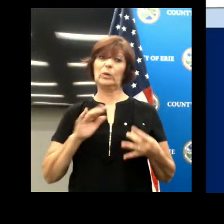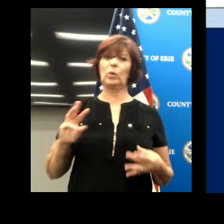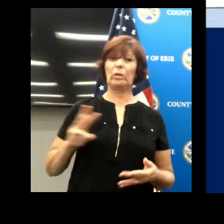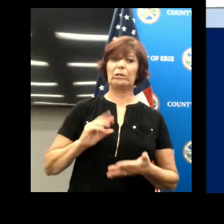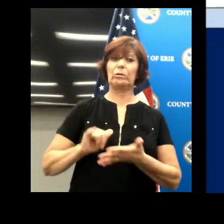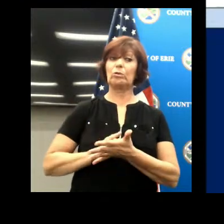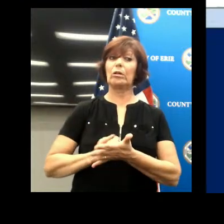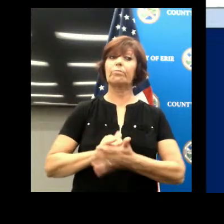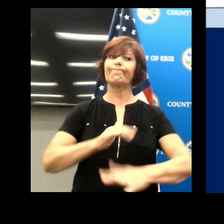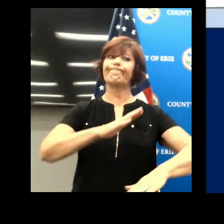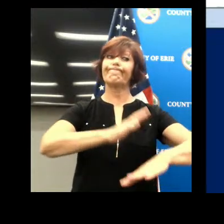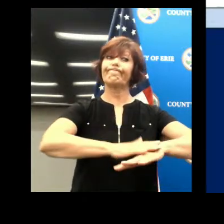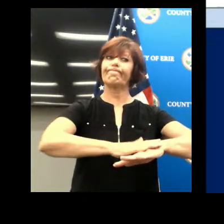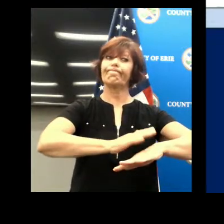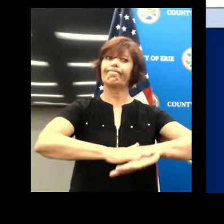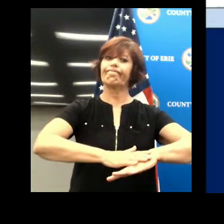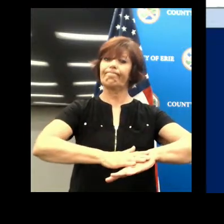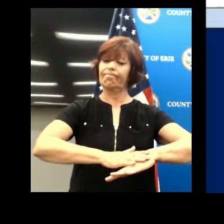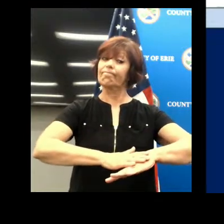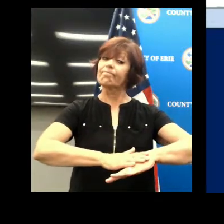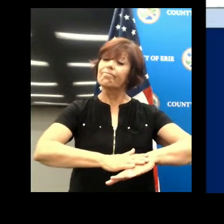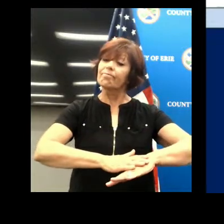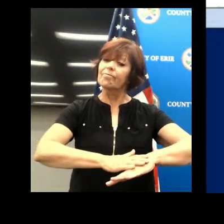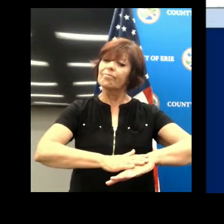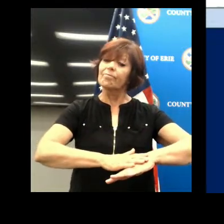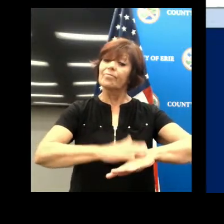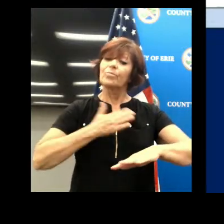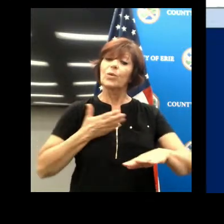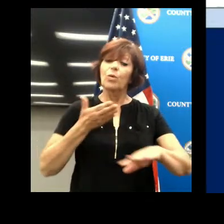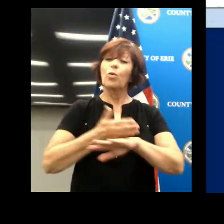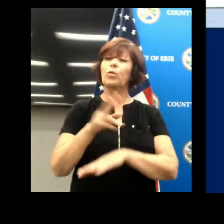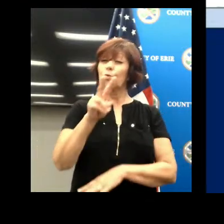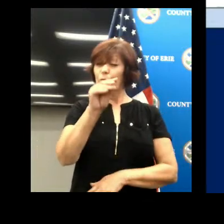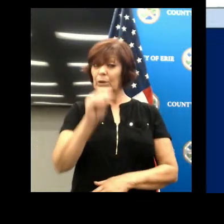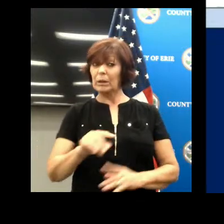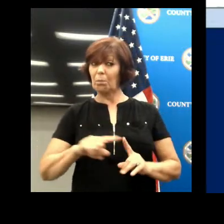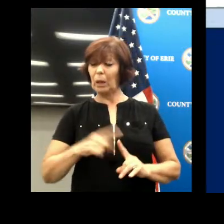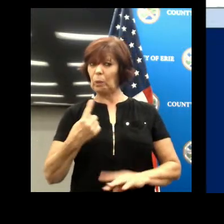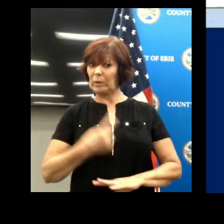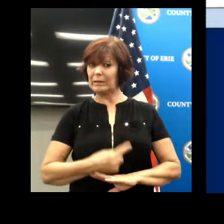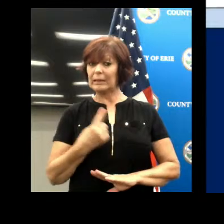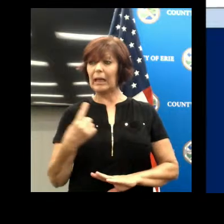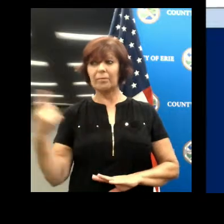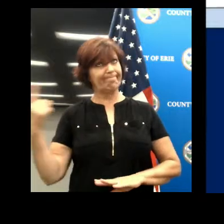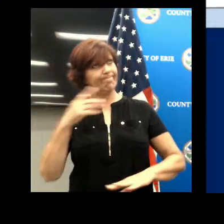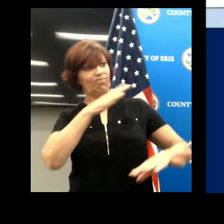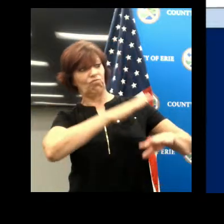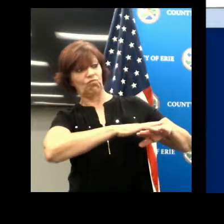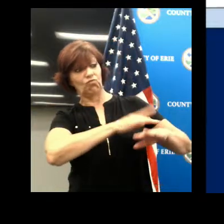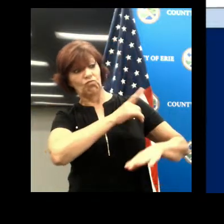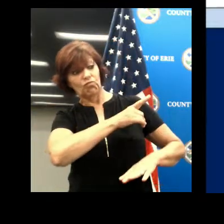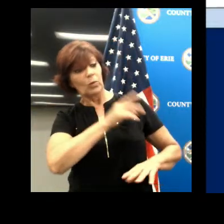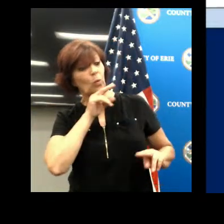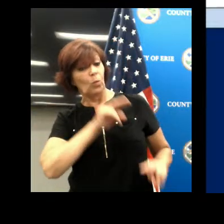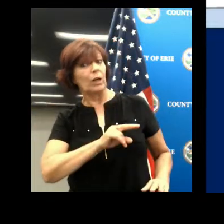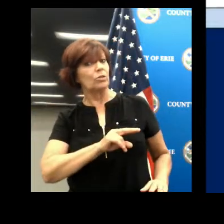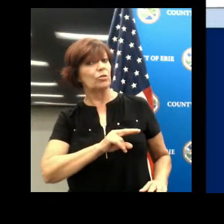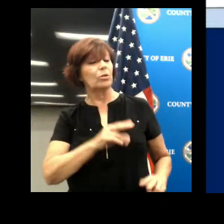has a caution flag associated with it. We had a date where we had over 2% positive, and we're going to continue to watch this and